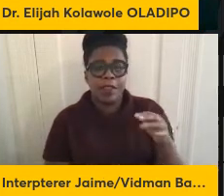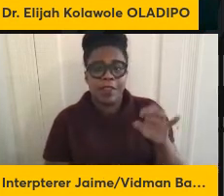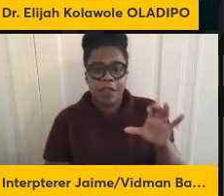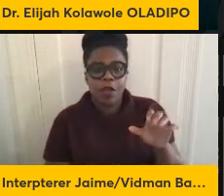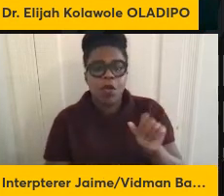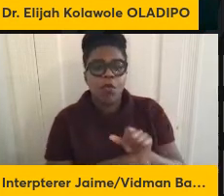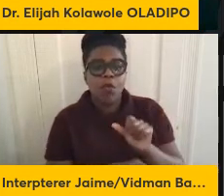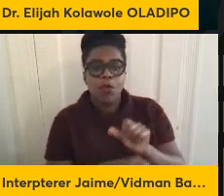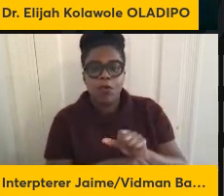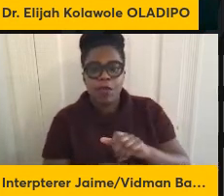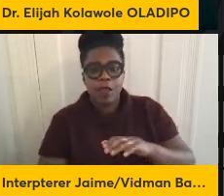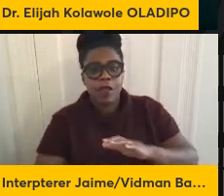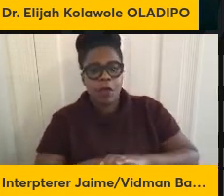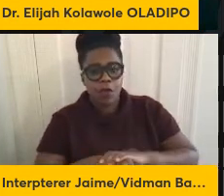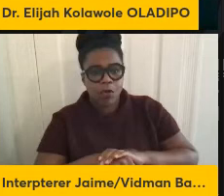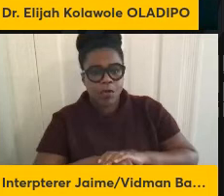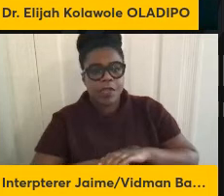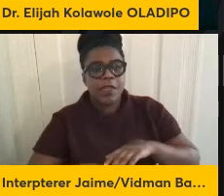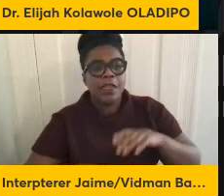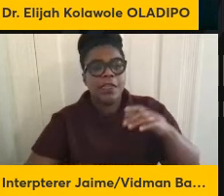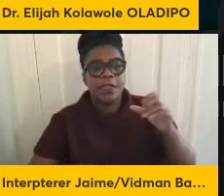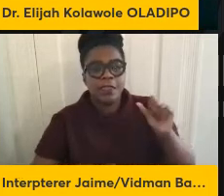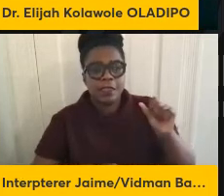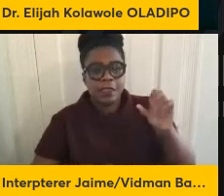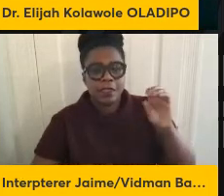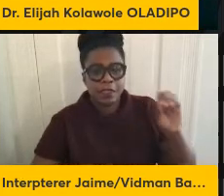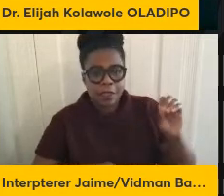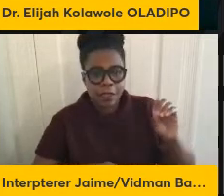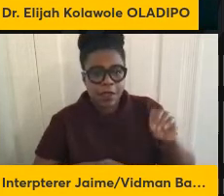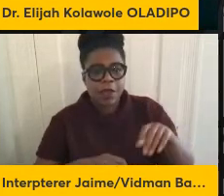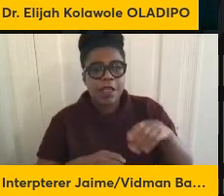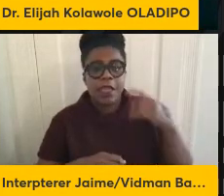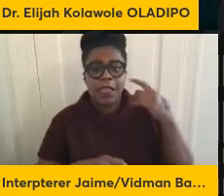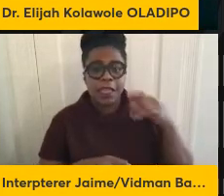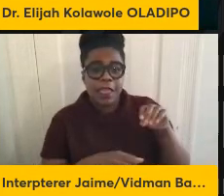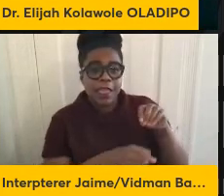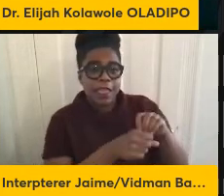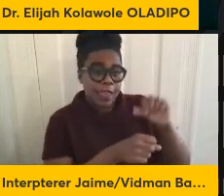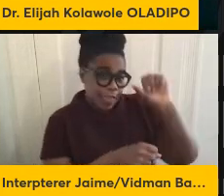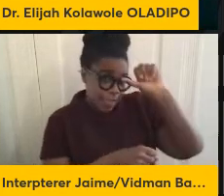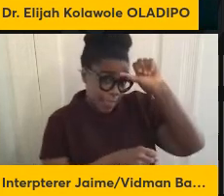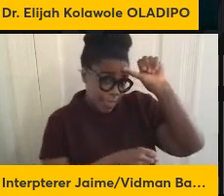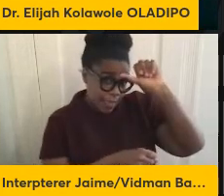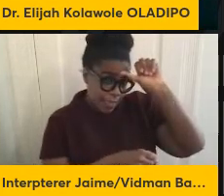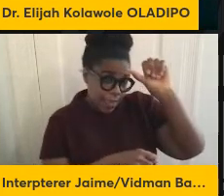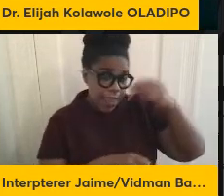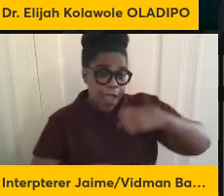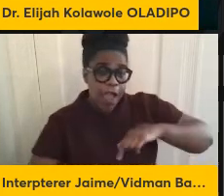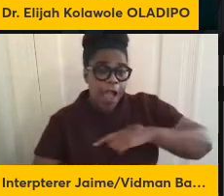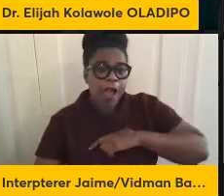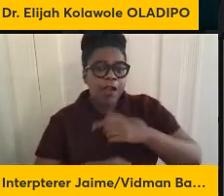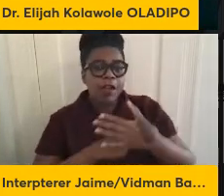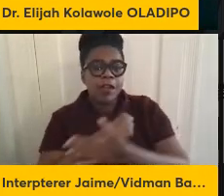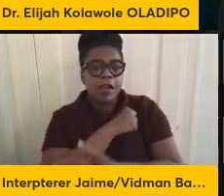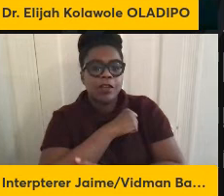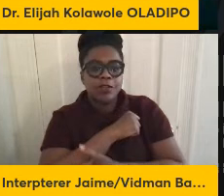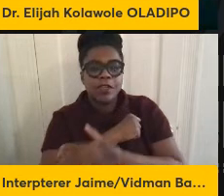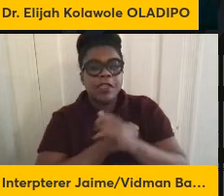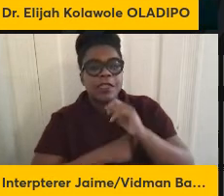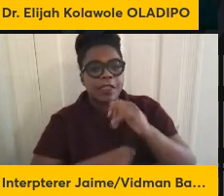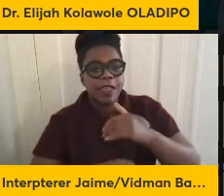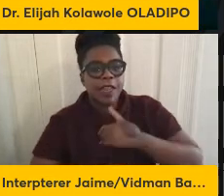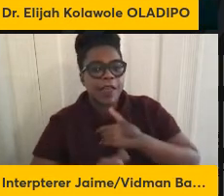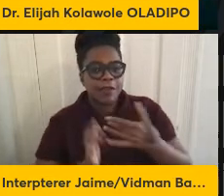industrial scale-up to see some company to partner with in India for scale-up, because our country currently does not have the scale-up. So from